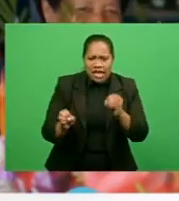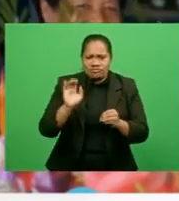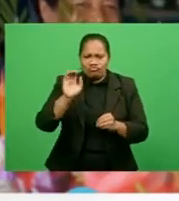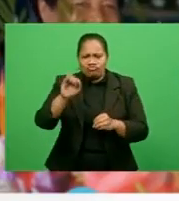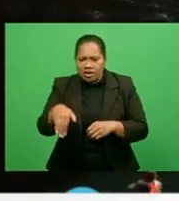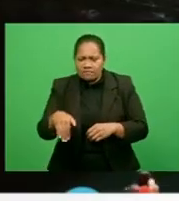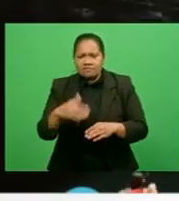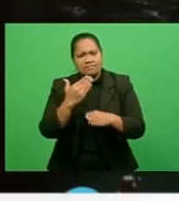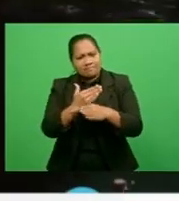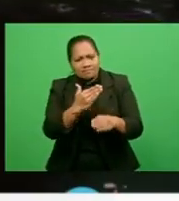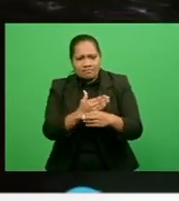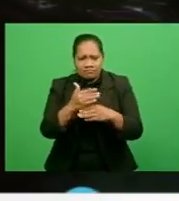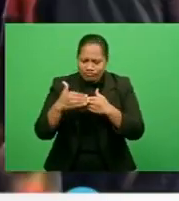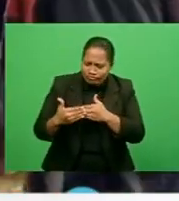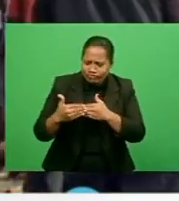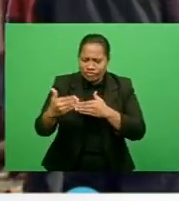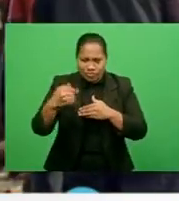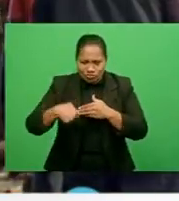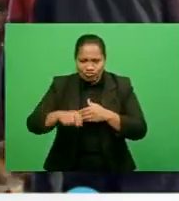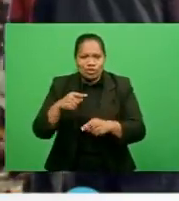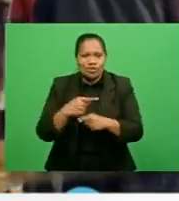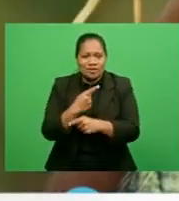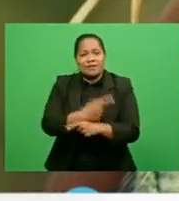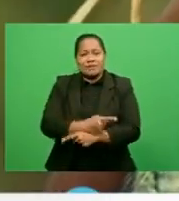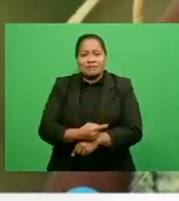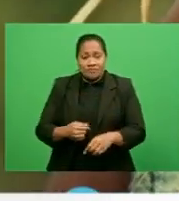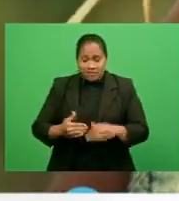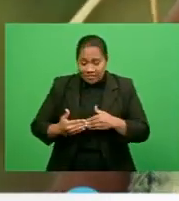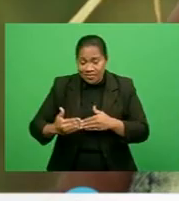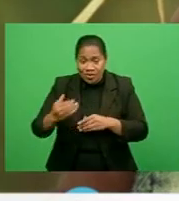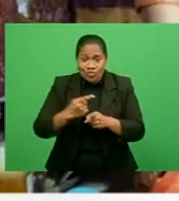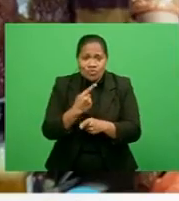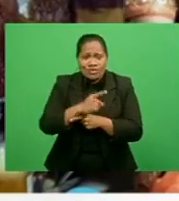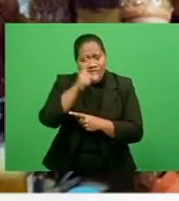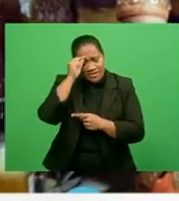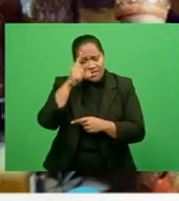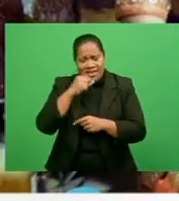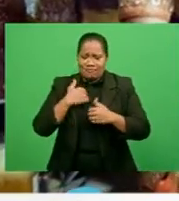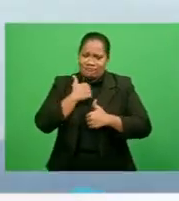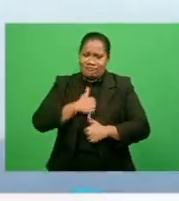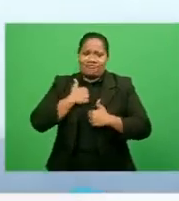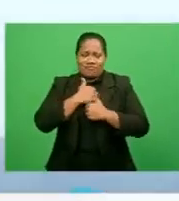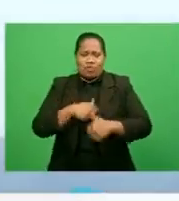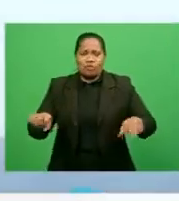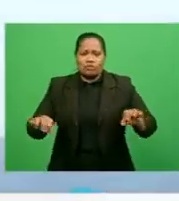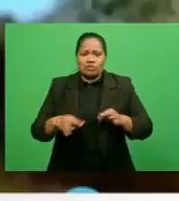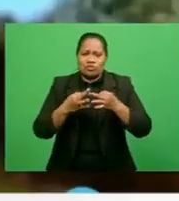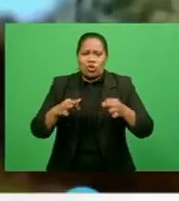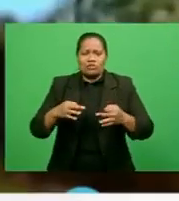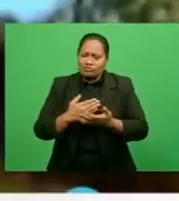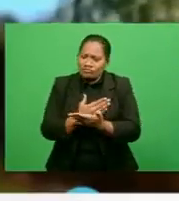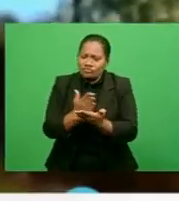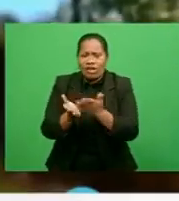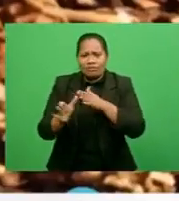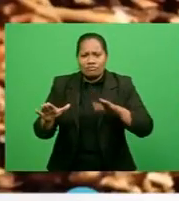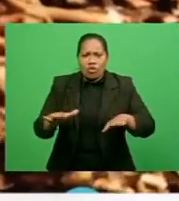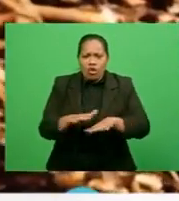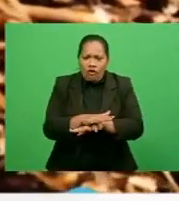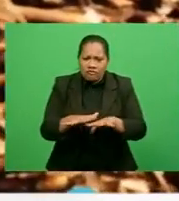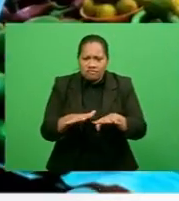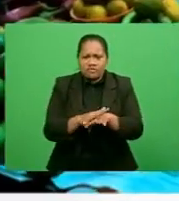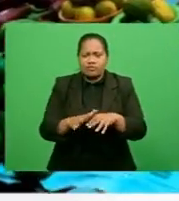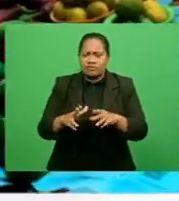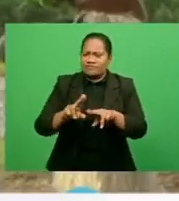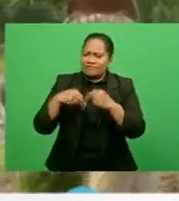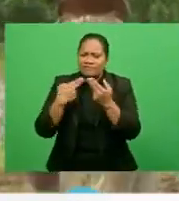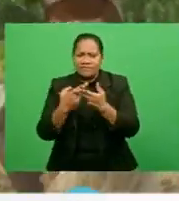week. Throughout this week, Fijians can enjoy this song while sharing lovos with families and friends, pitching